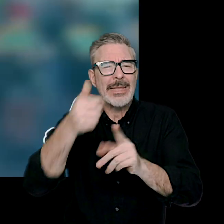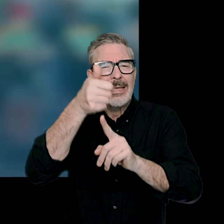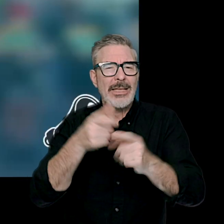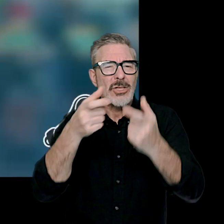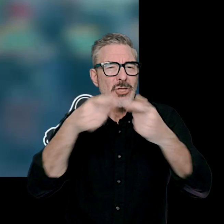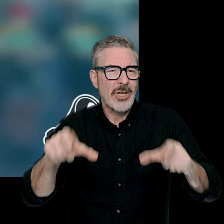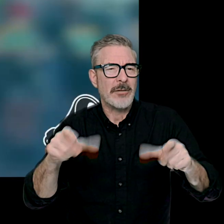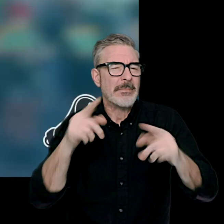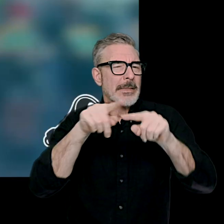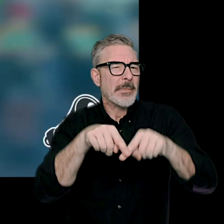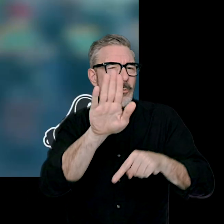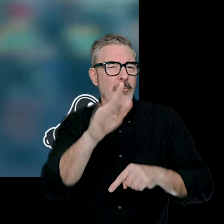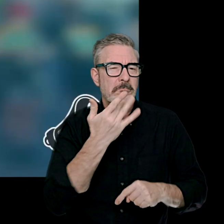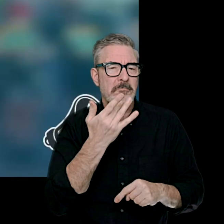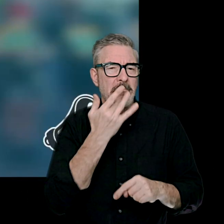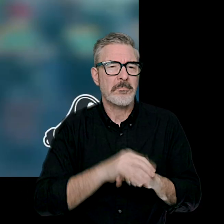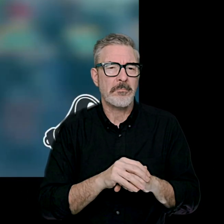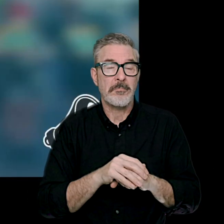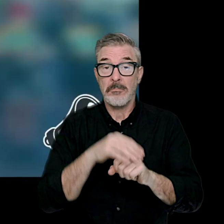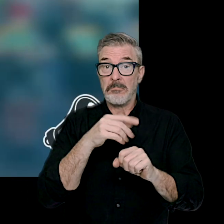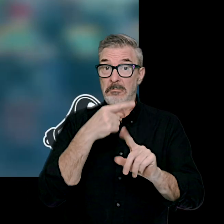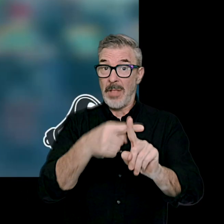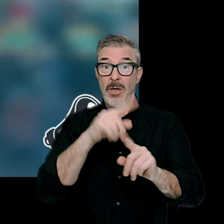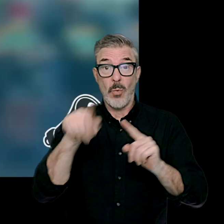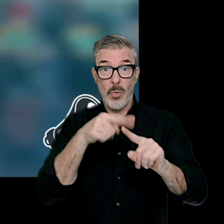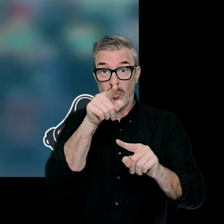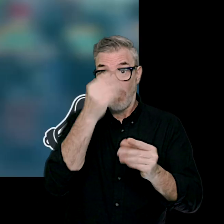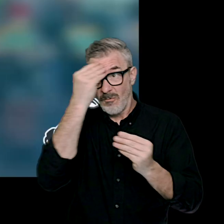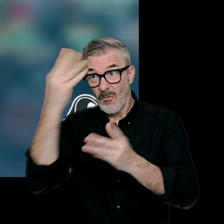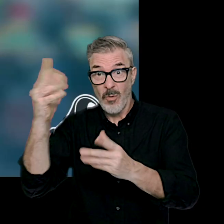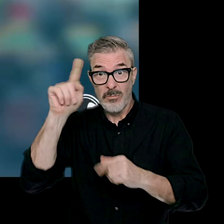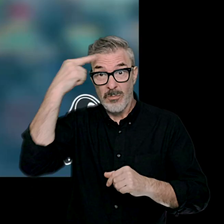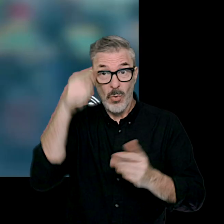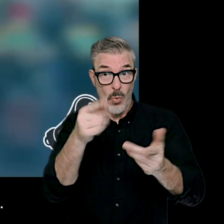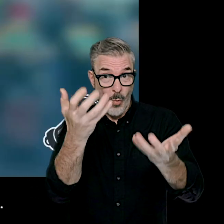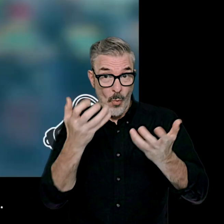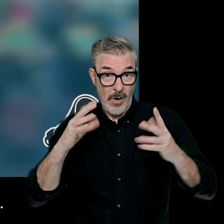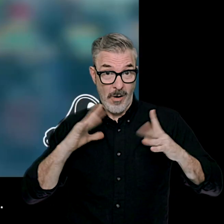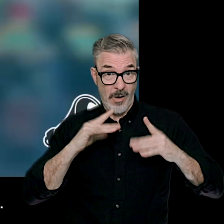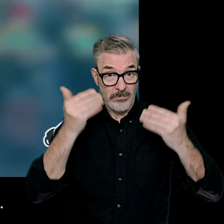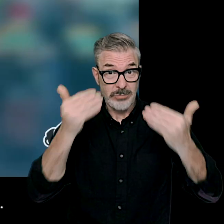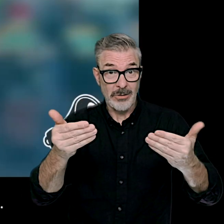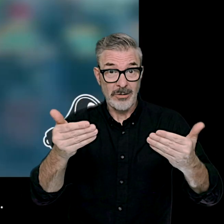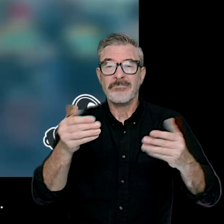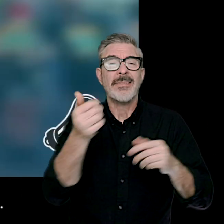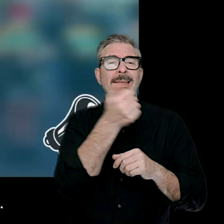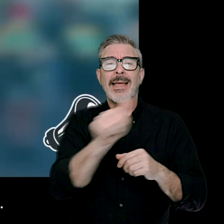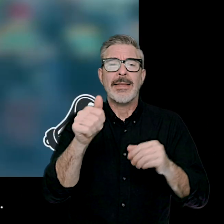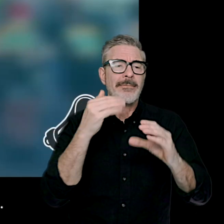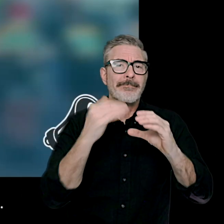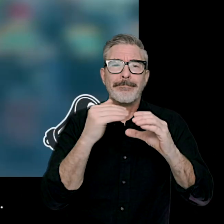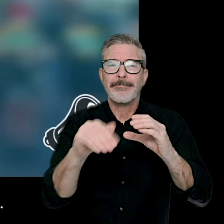And then you could also keep the correspondence that you had with the employer when you